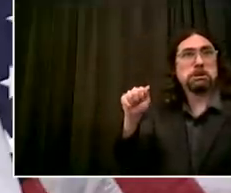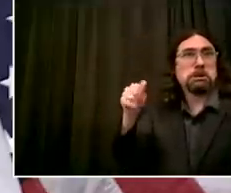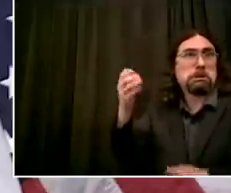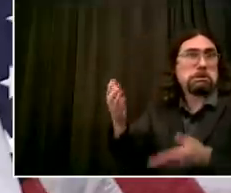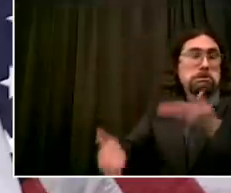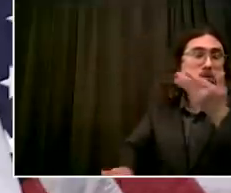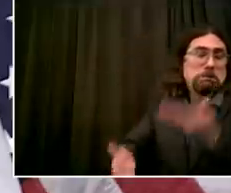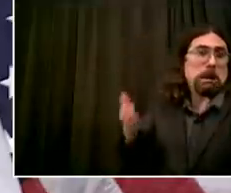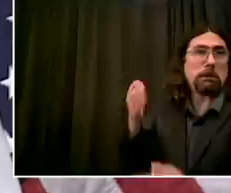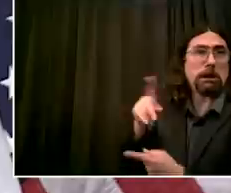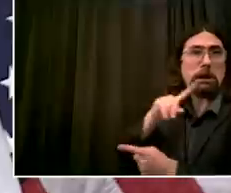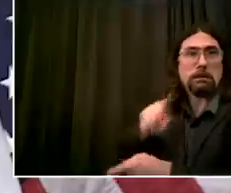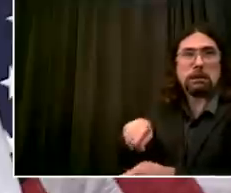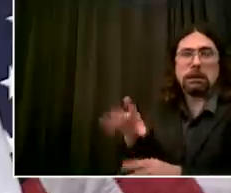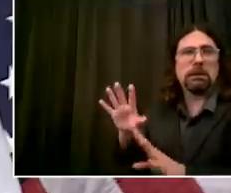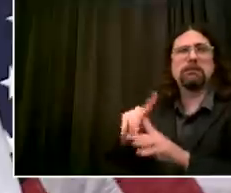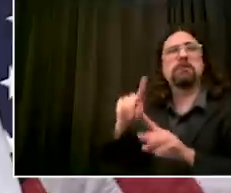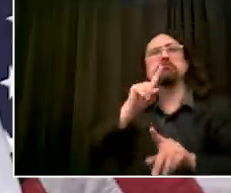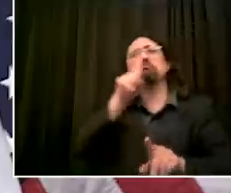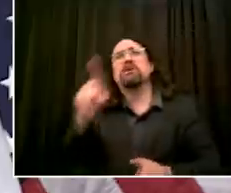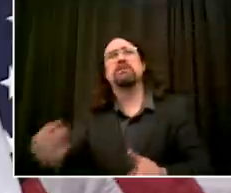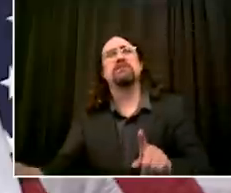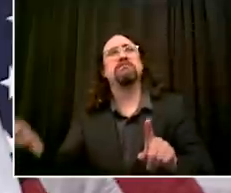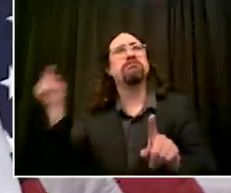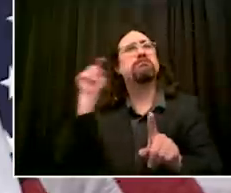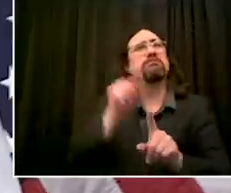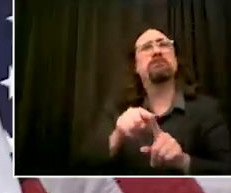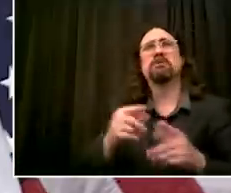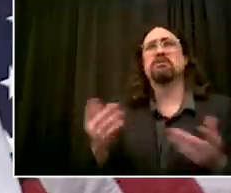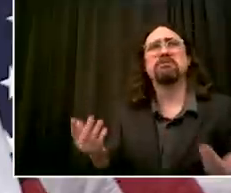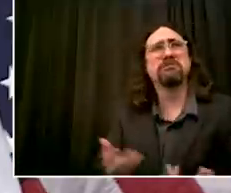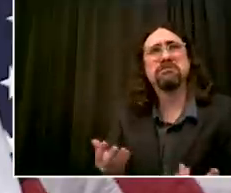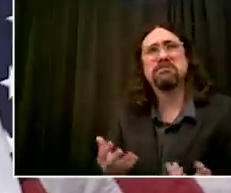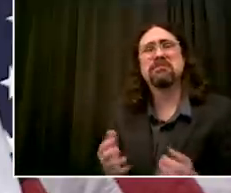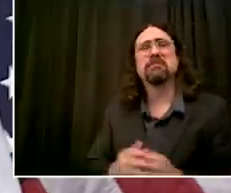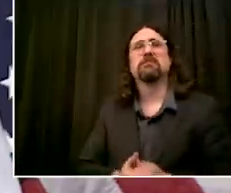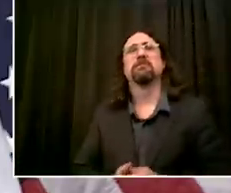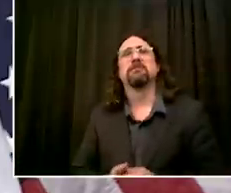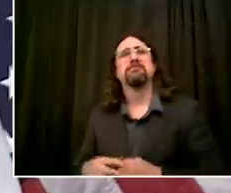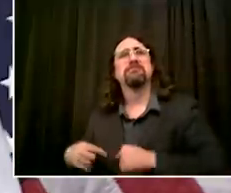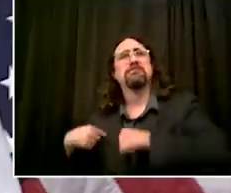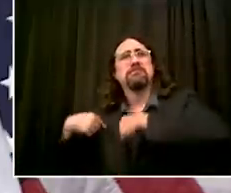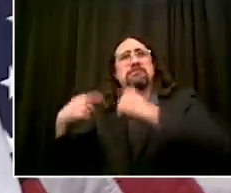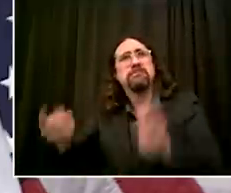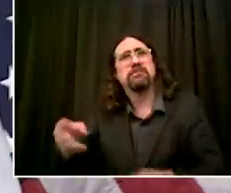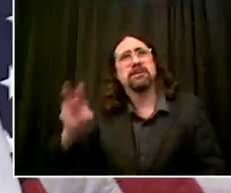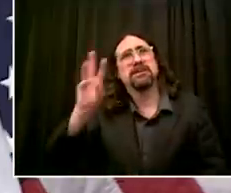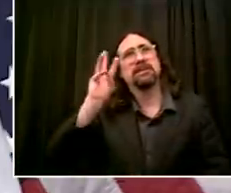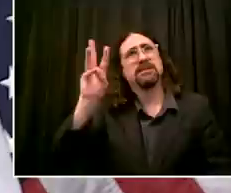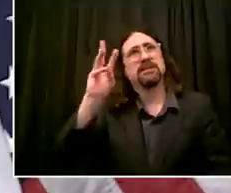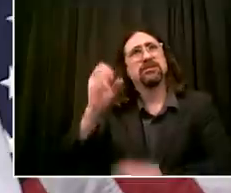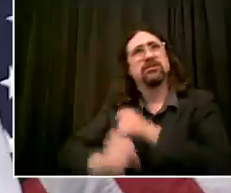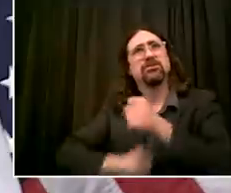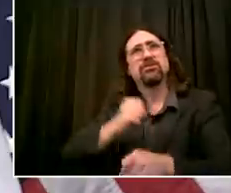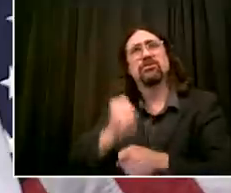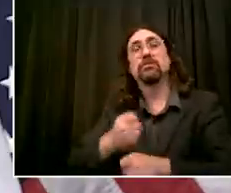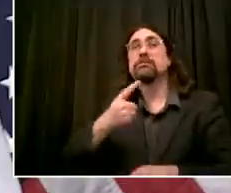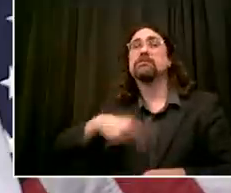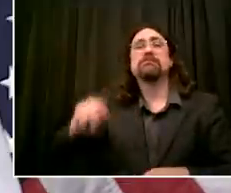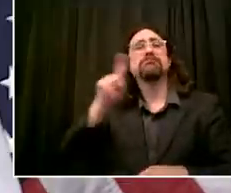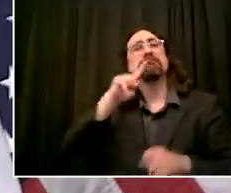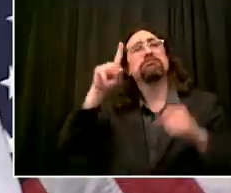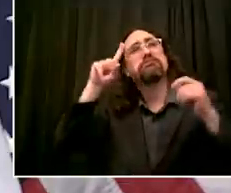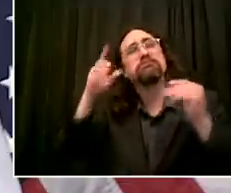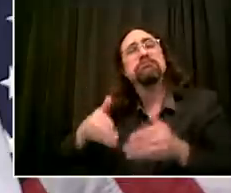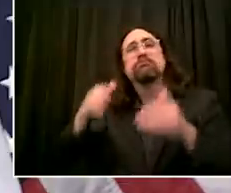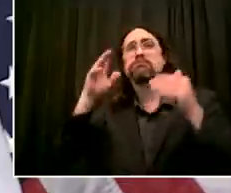a number of people asking questions, to certain advocates or elected officials, it may not matter that for 6.5 years we've made a consistent series of changes while keeping